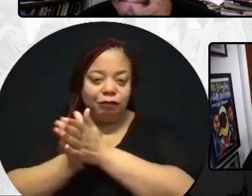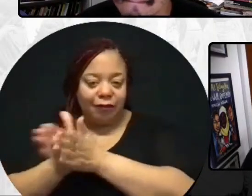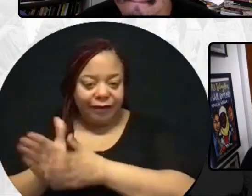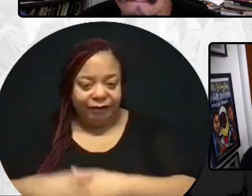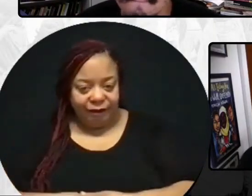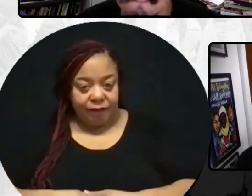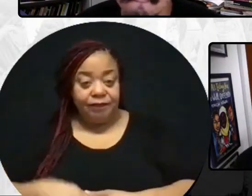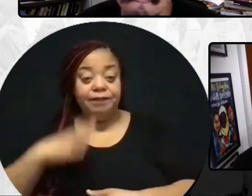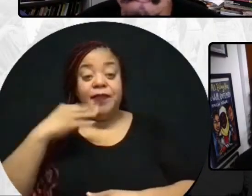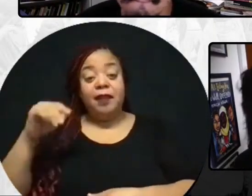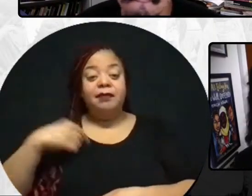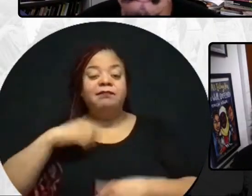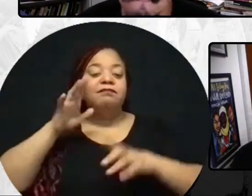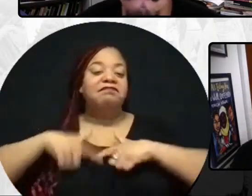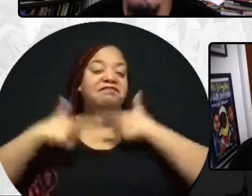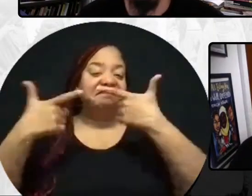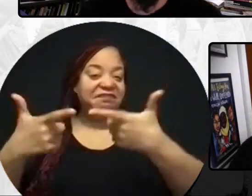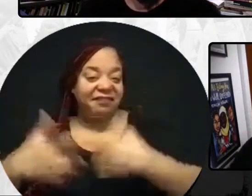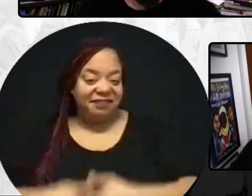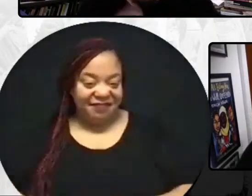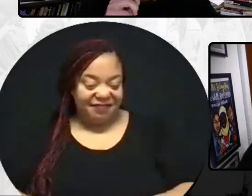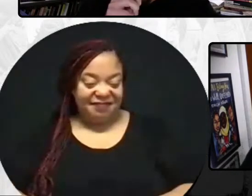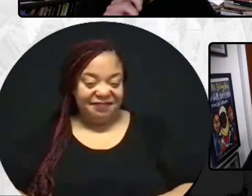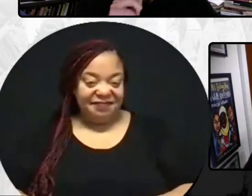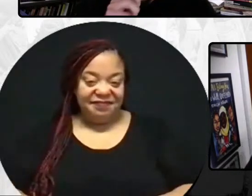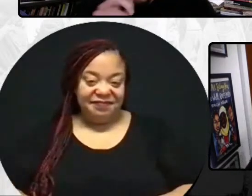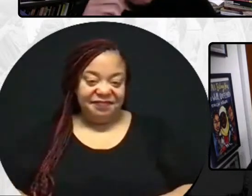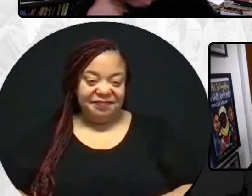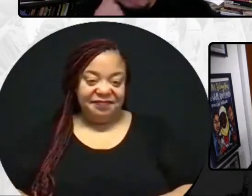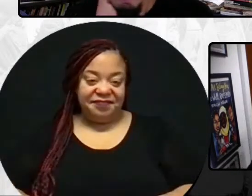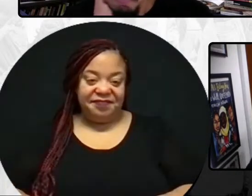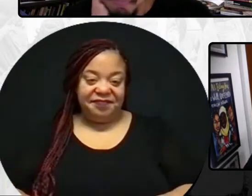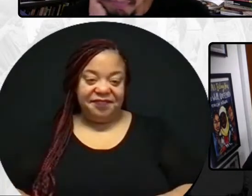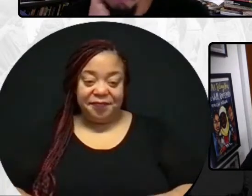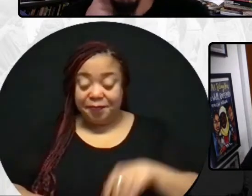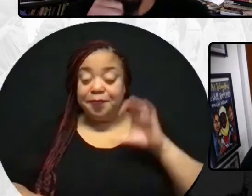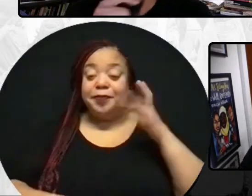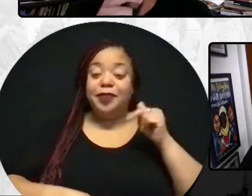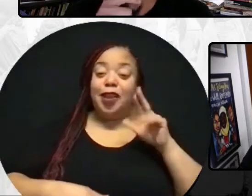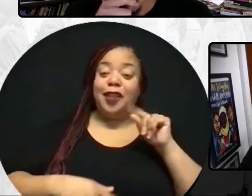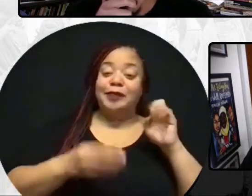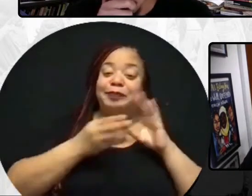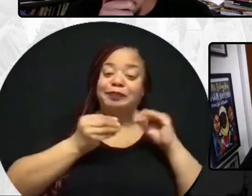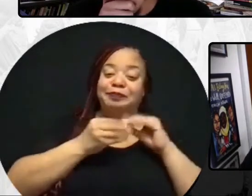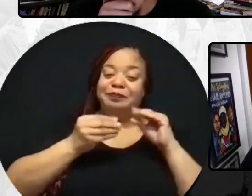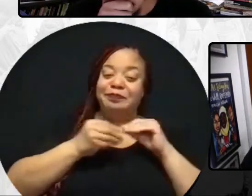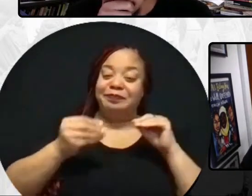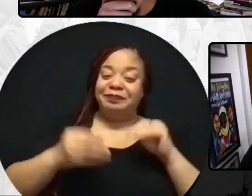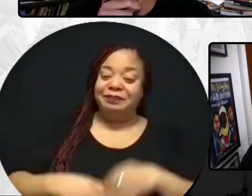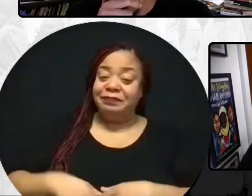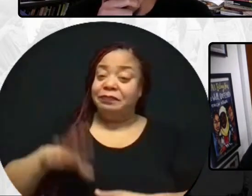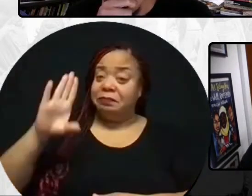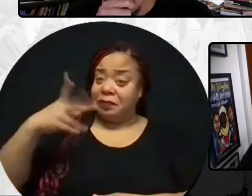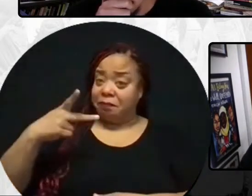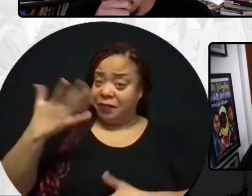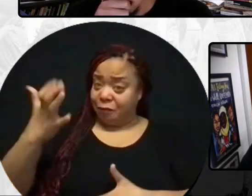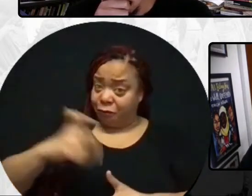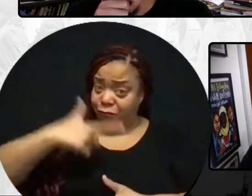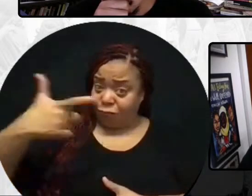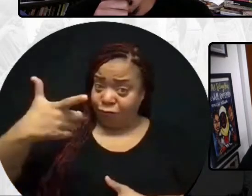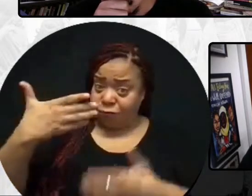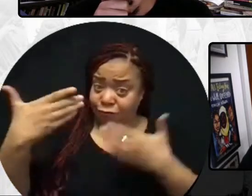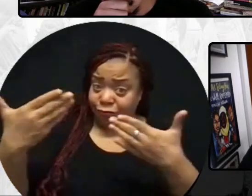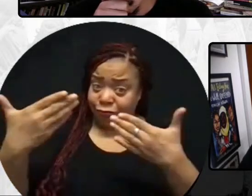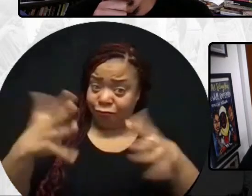Great. BP, do you want to take it away with an intro? I'm BP. I'm an artist and organizer. I organize with